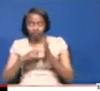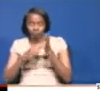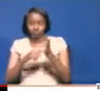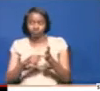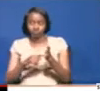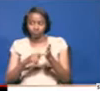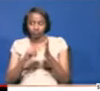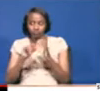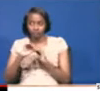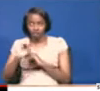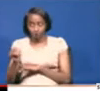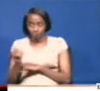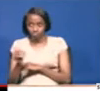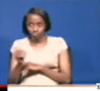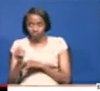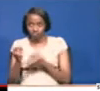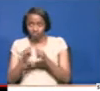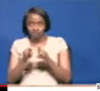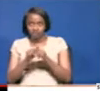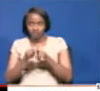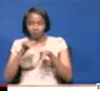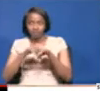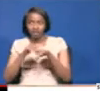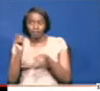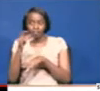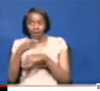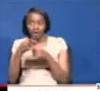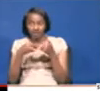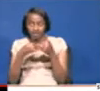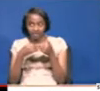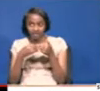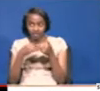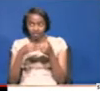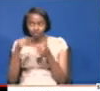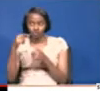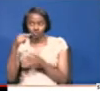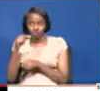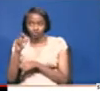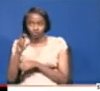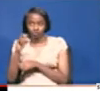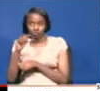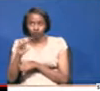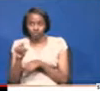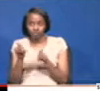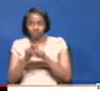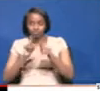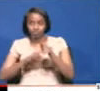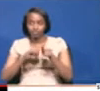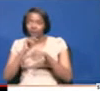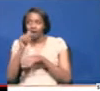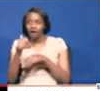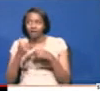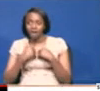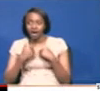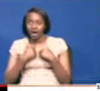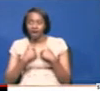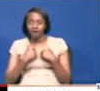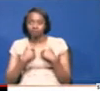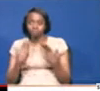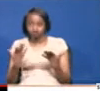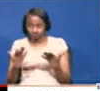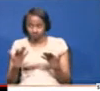elected governor on August the 9th. Judge Kithi, an advocate of the High Court, and Gideon Mung’aro, a former chief administrative